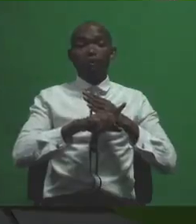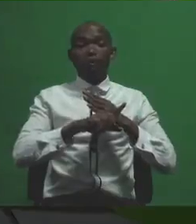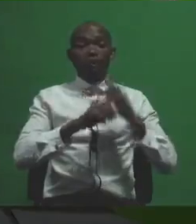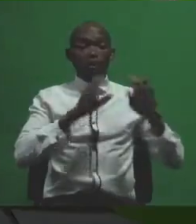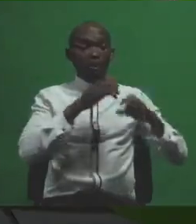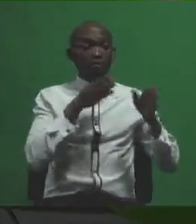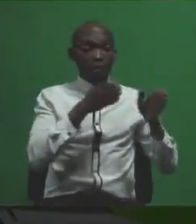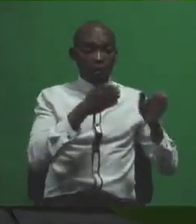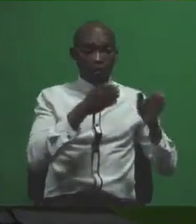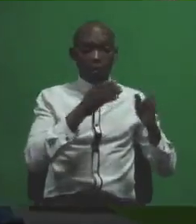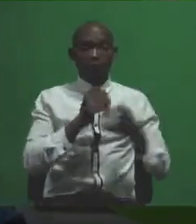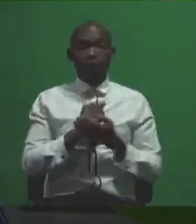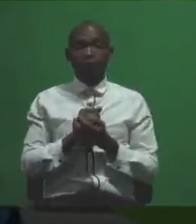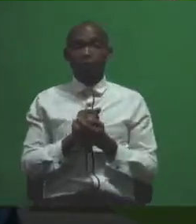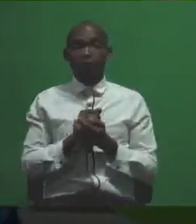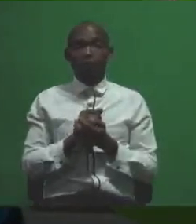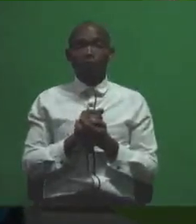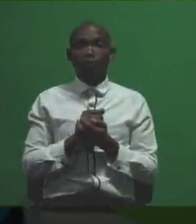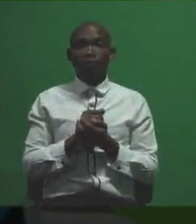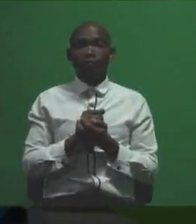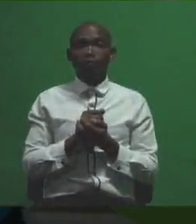of activity.